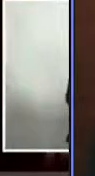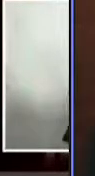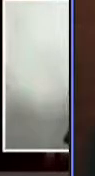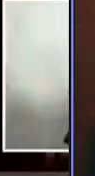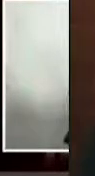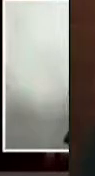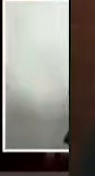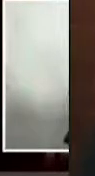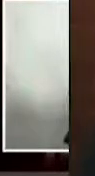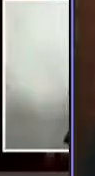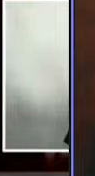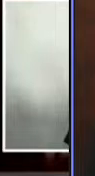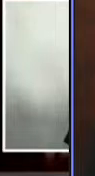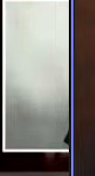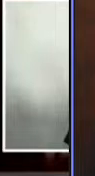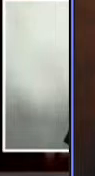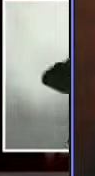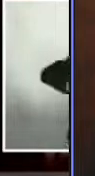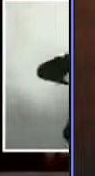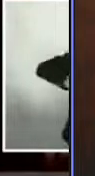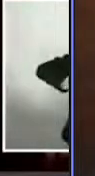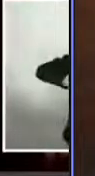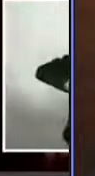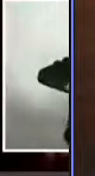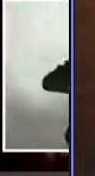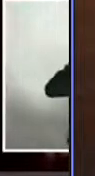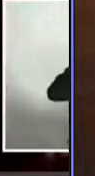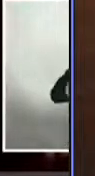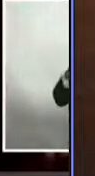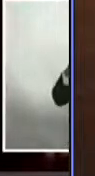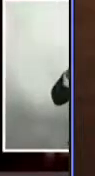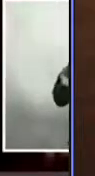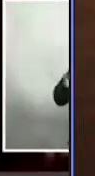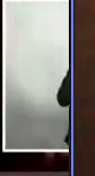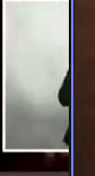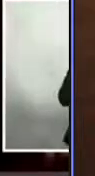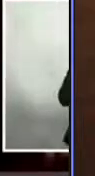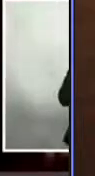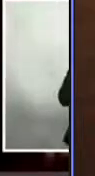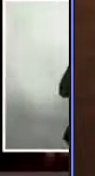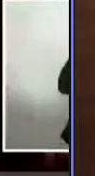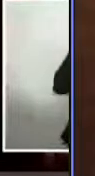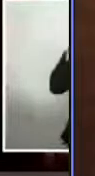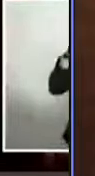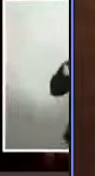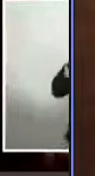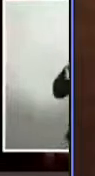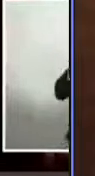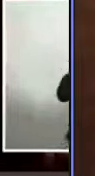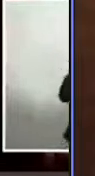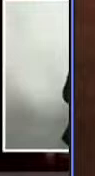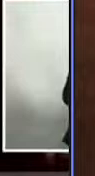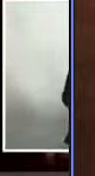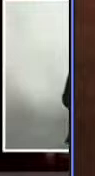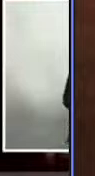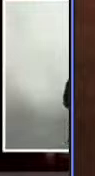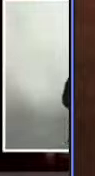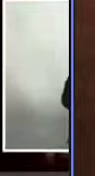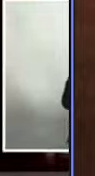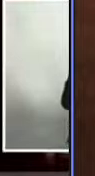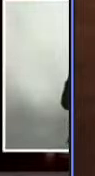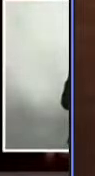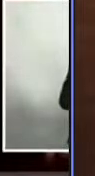plan target. The Business Regulations and Governance Unit, which is Program 4, has three sub-programs, namely